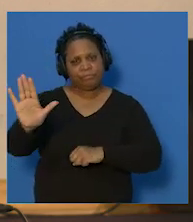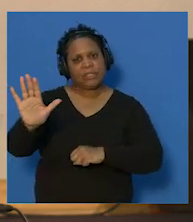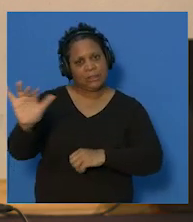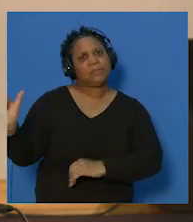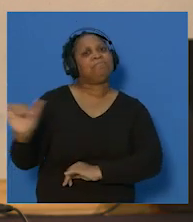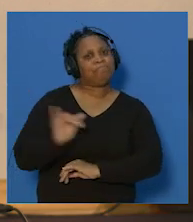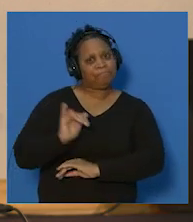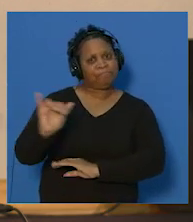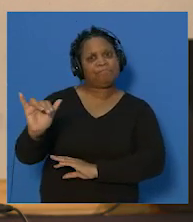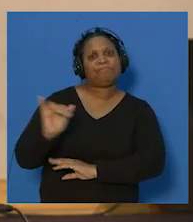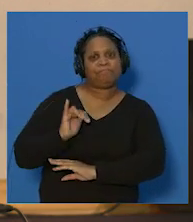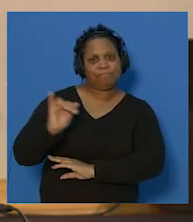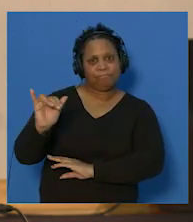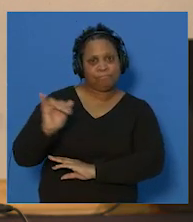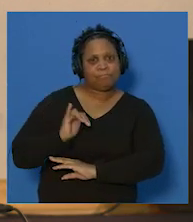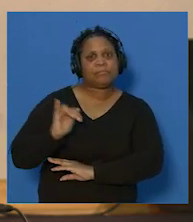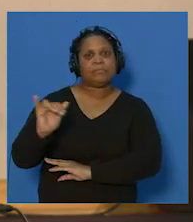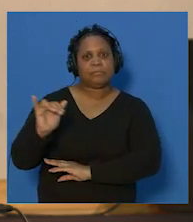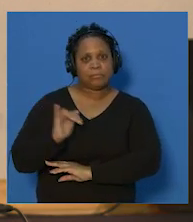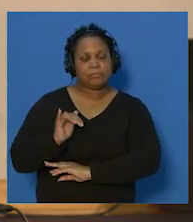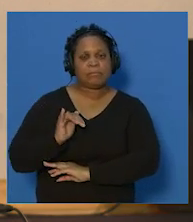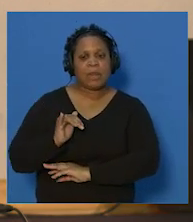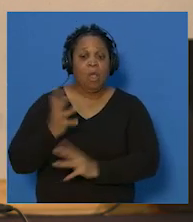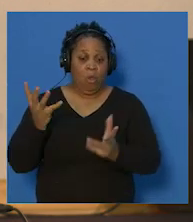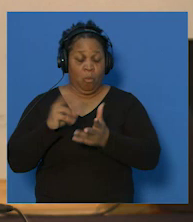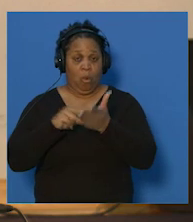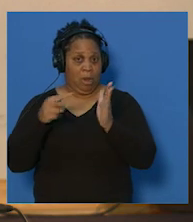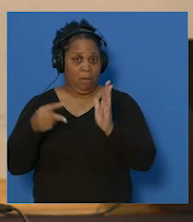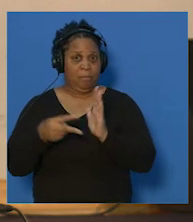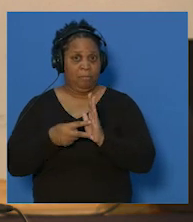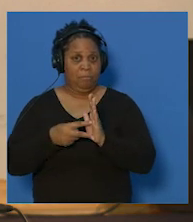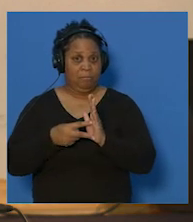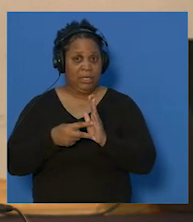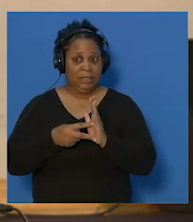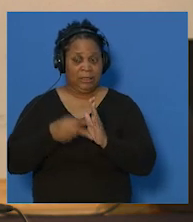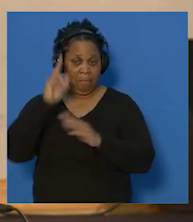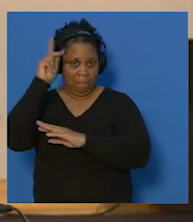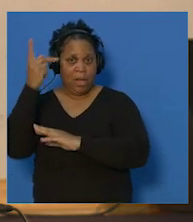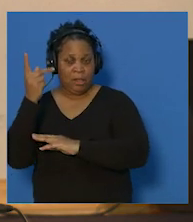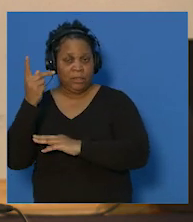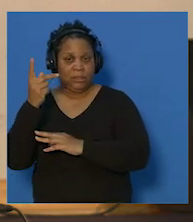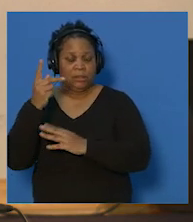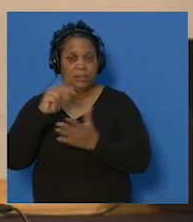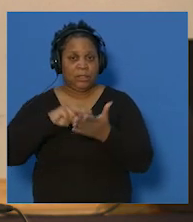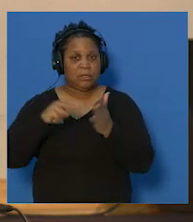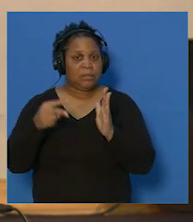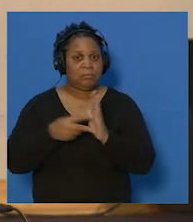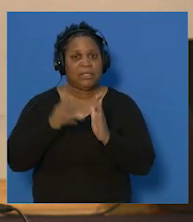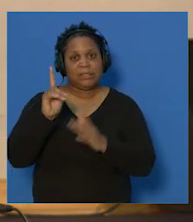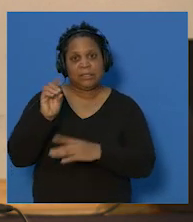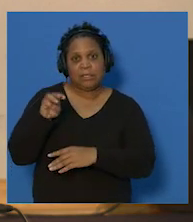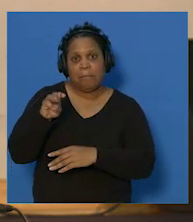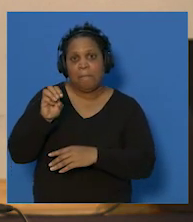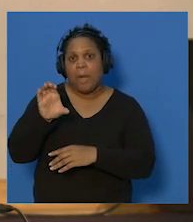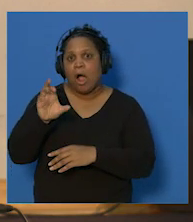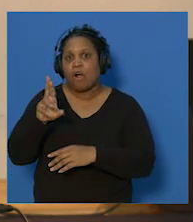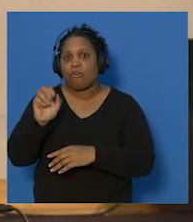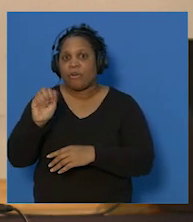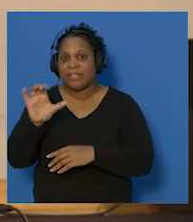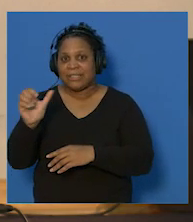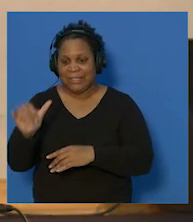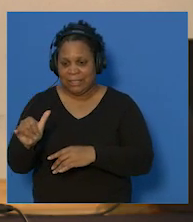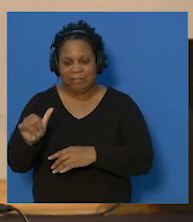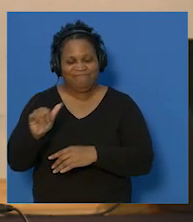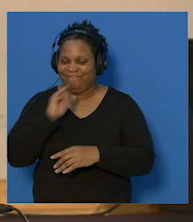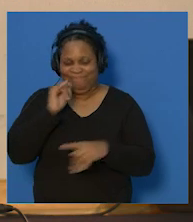to do the best for Bermuda. What that means in a democracy, however, is that it does not do away with